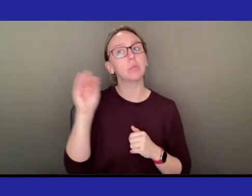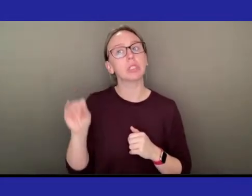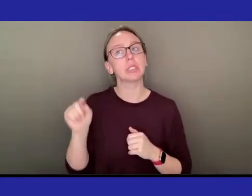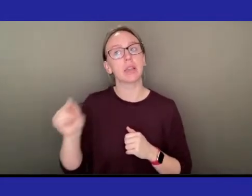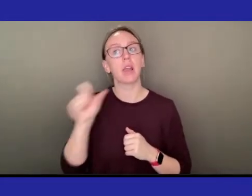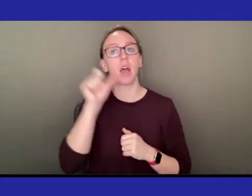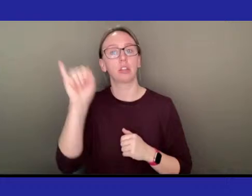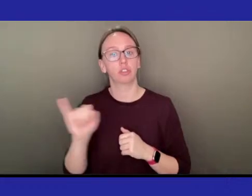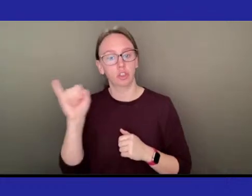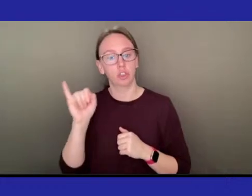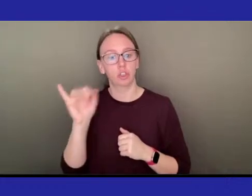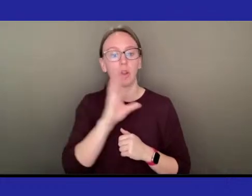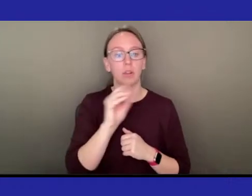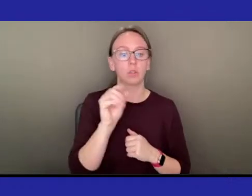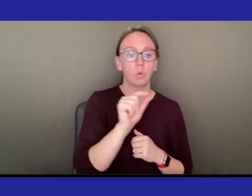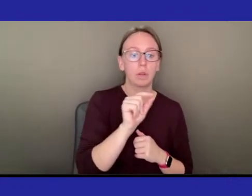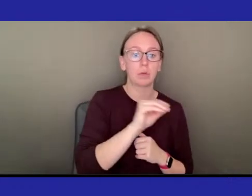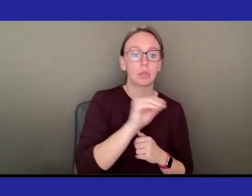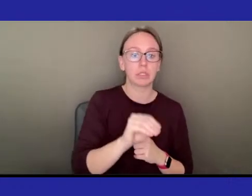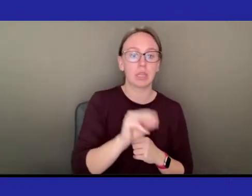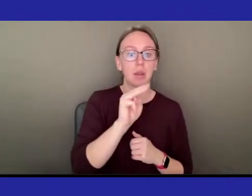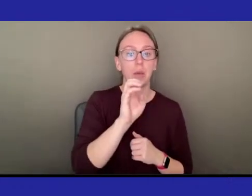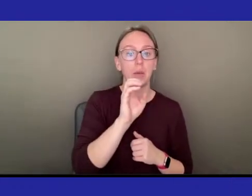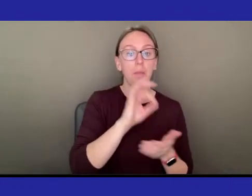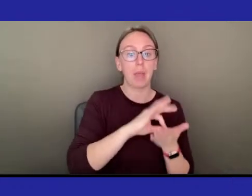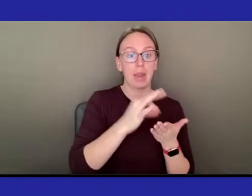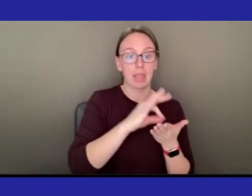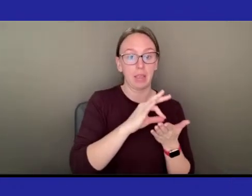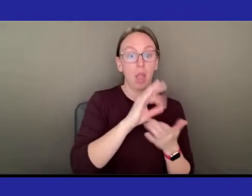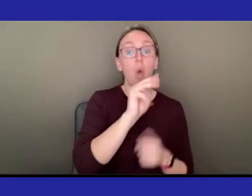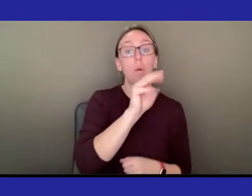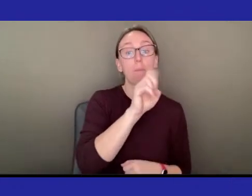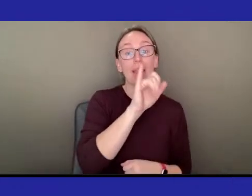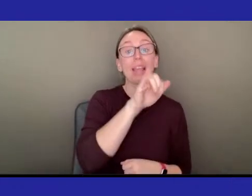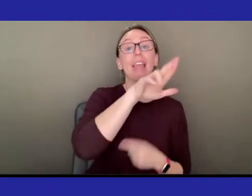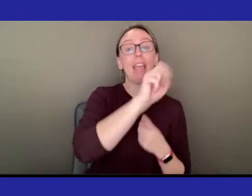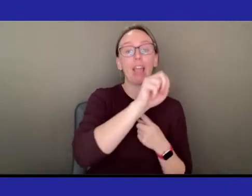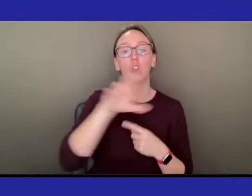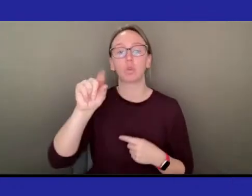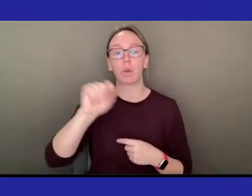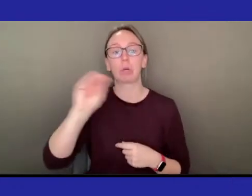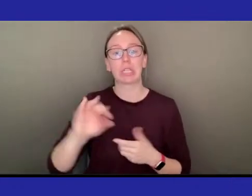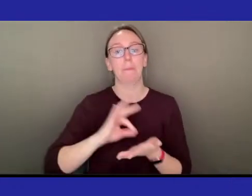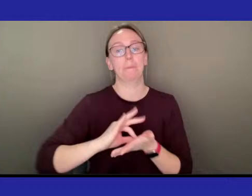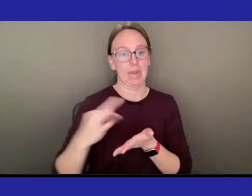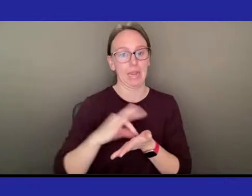20% Medicare, and 20% Medicaid were part of who received